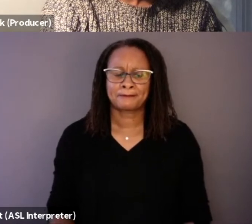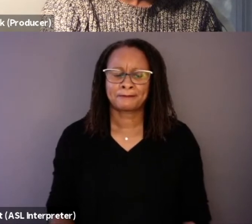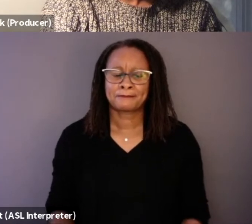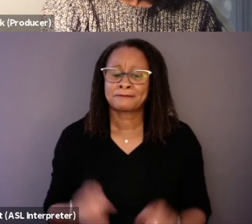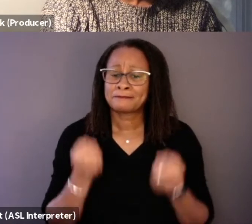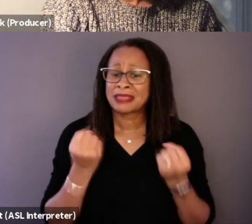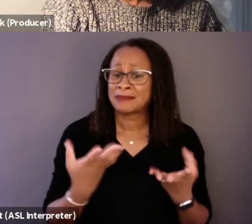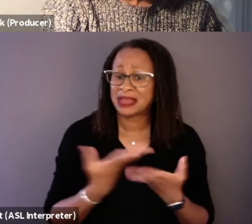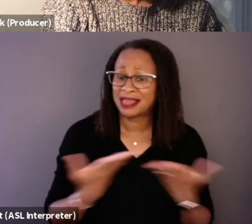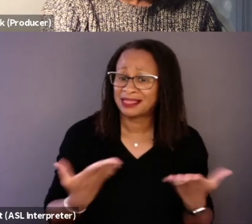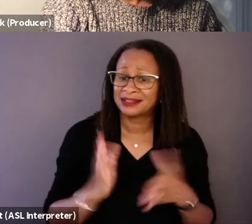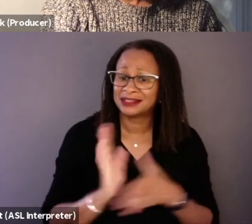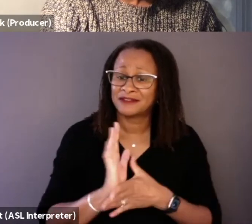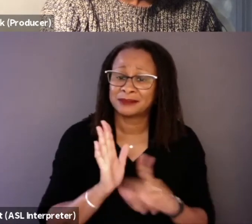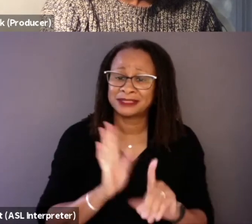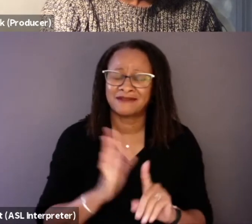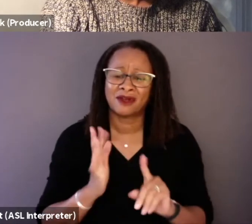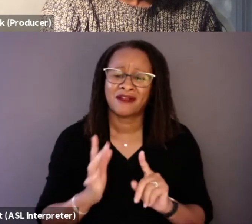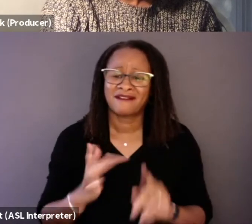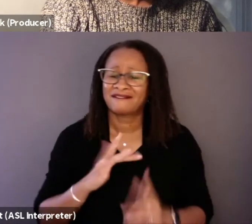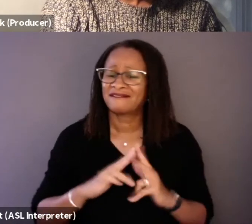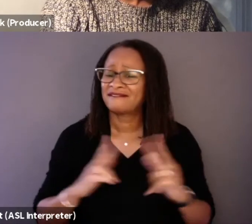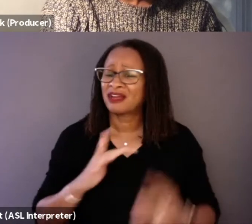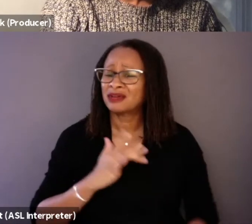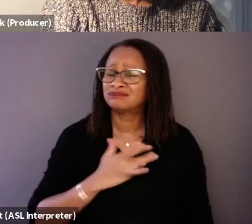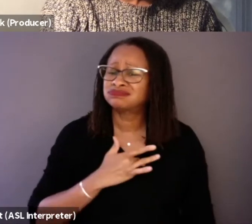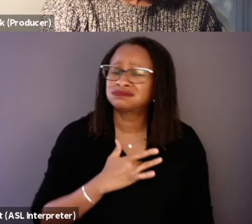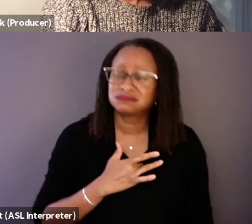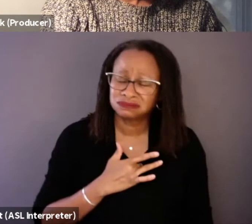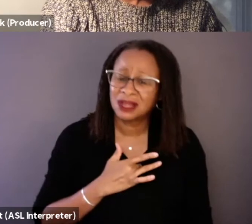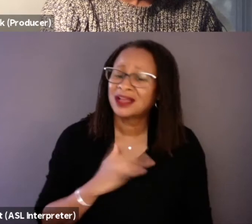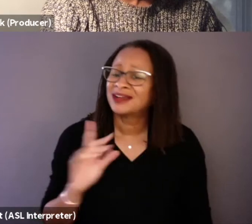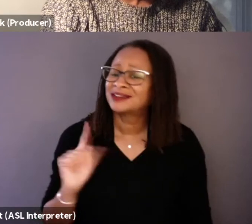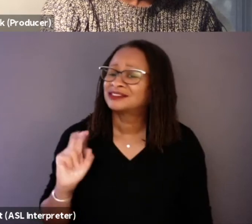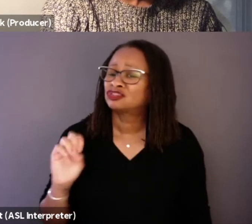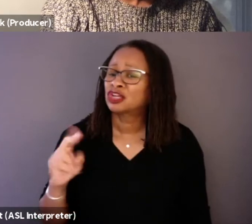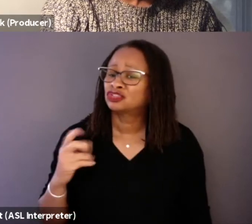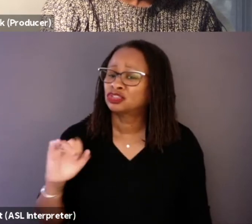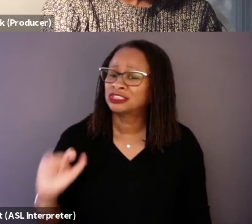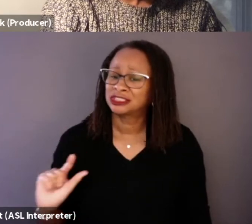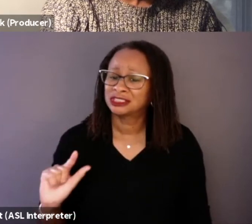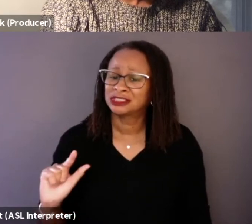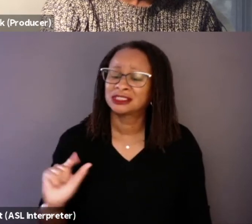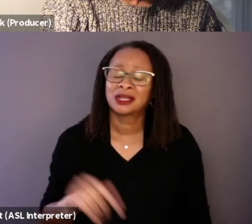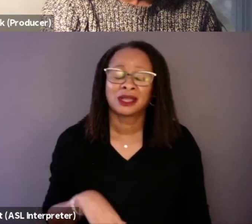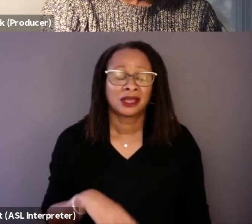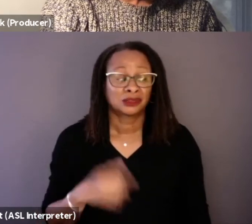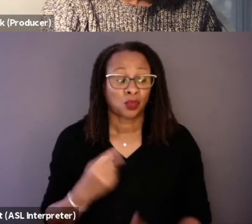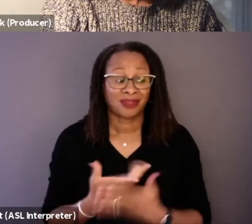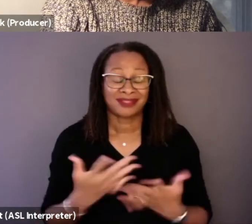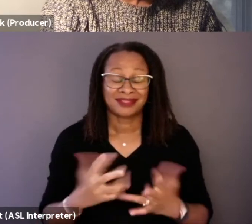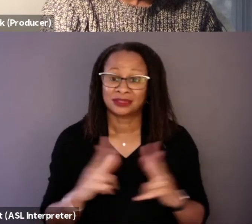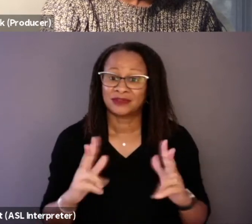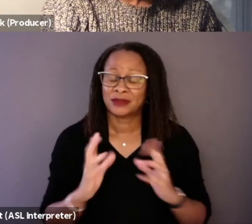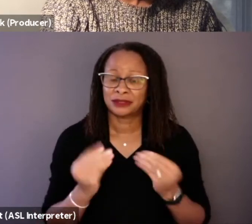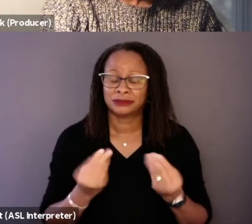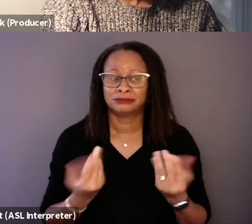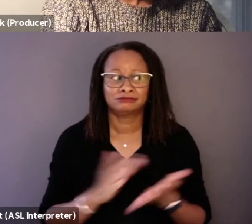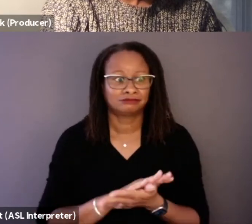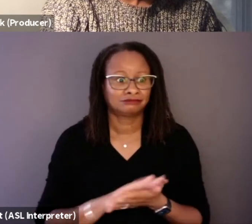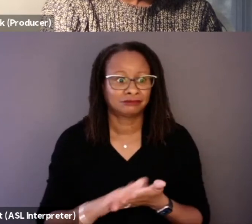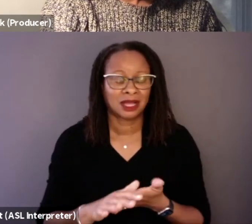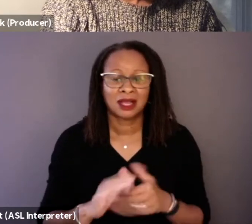touching. But I think one of the things that really struck me is so refreshing. We see